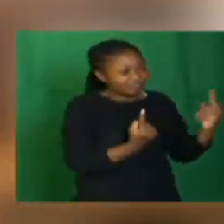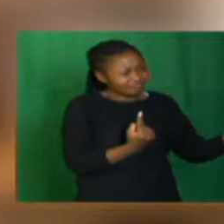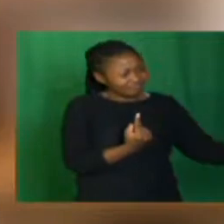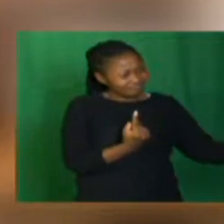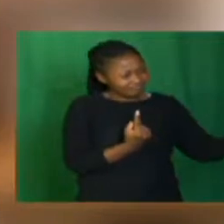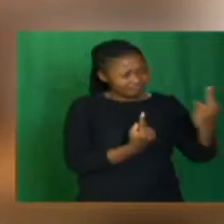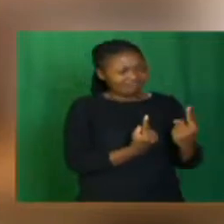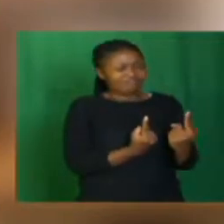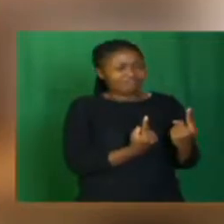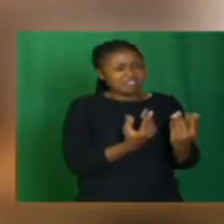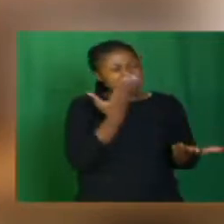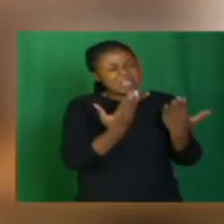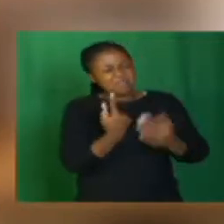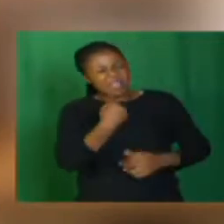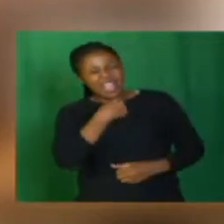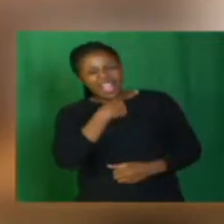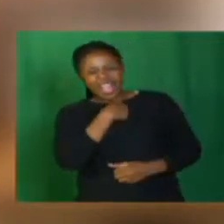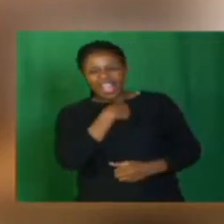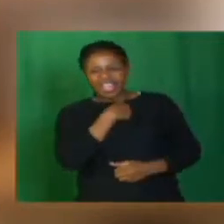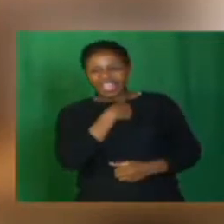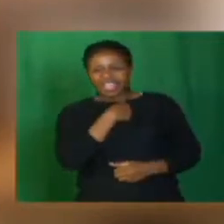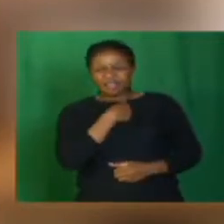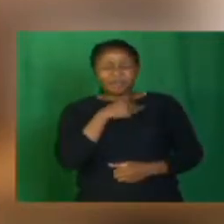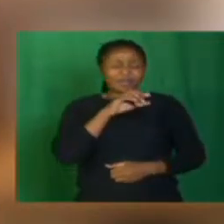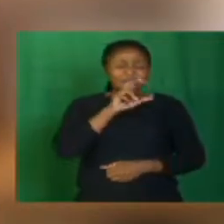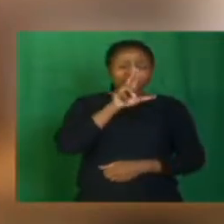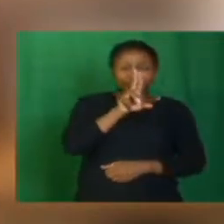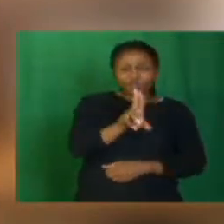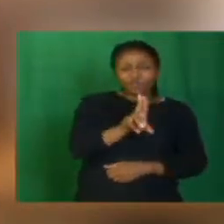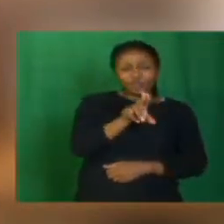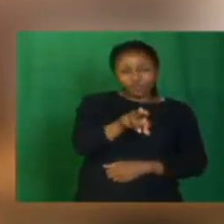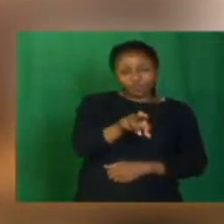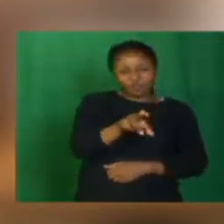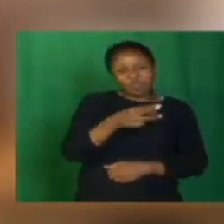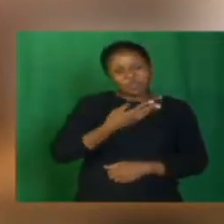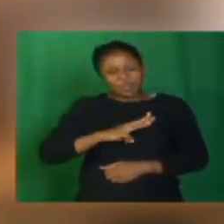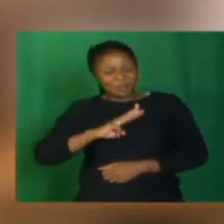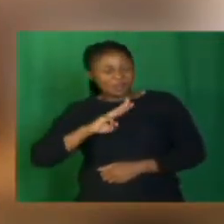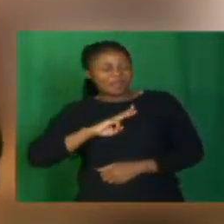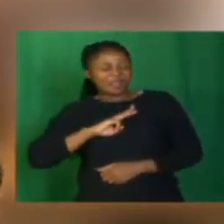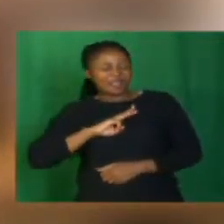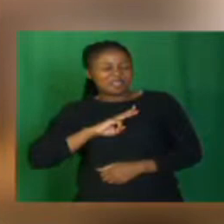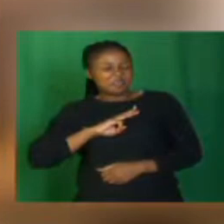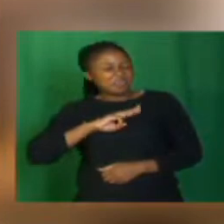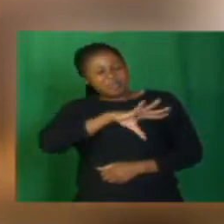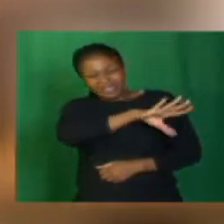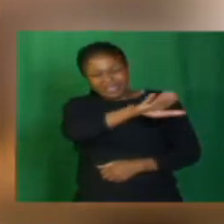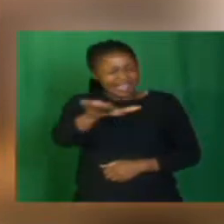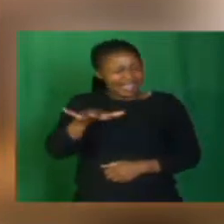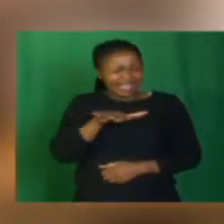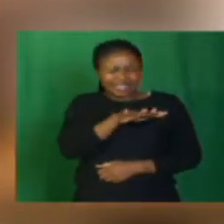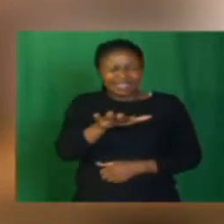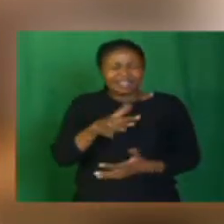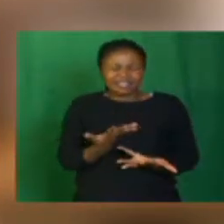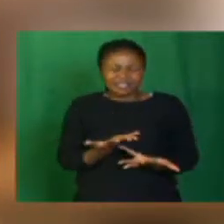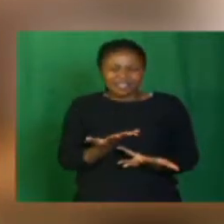I, like you, like we, like they. Why? Because you have taken a side. When you